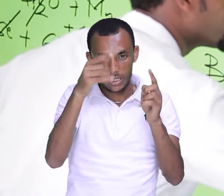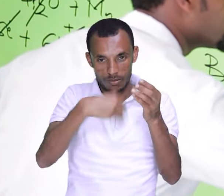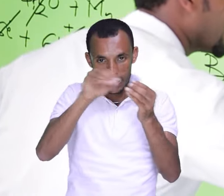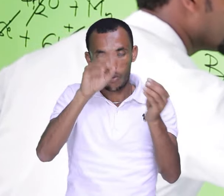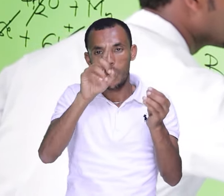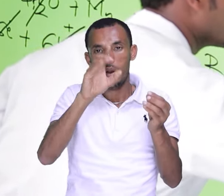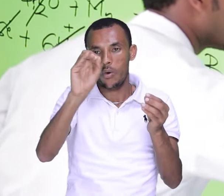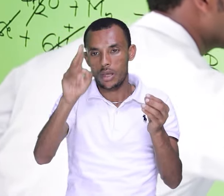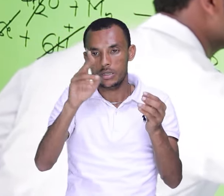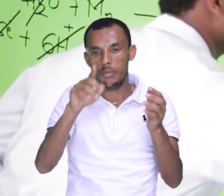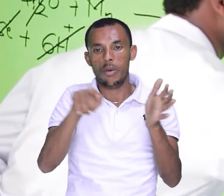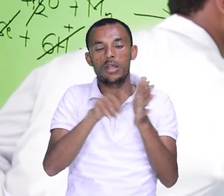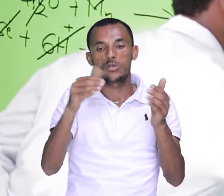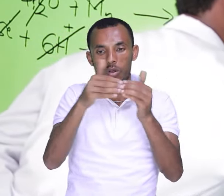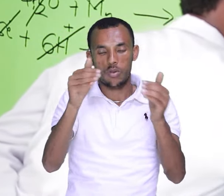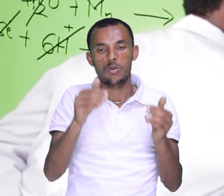2H plus